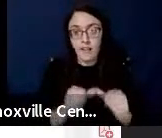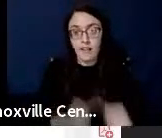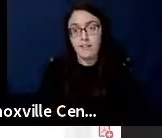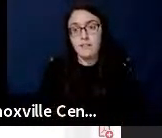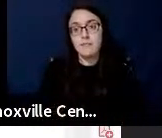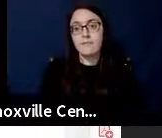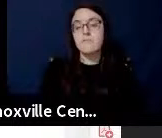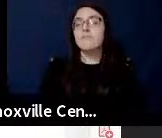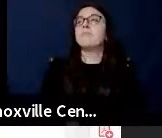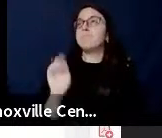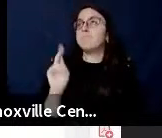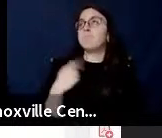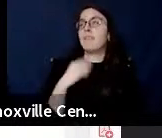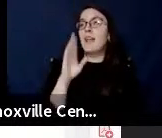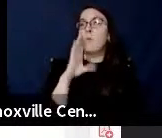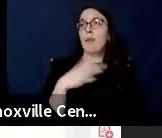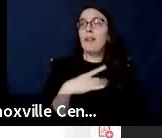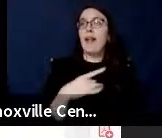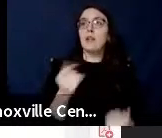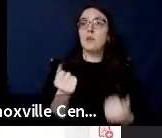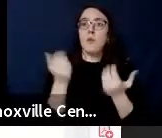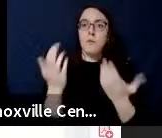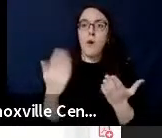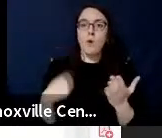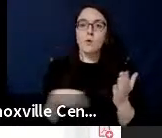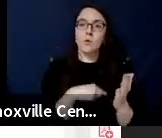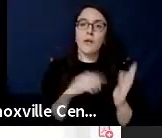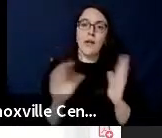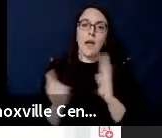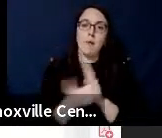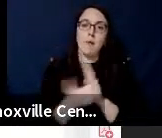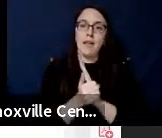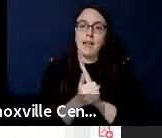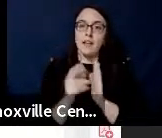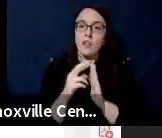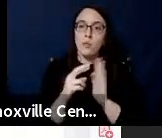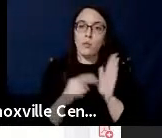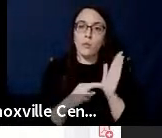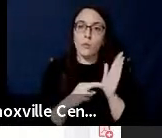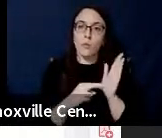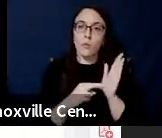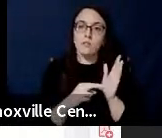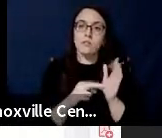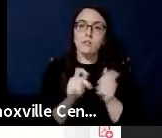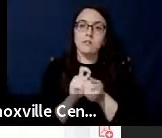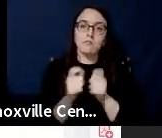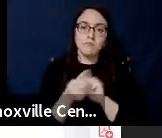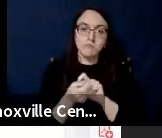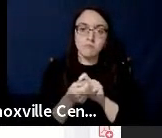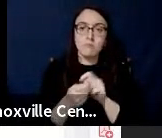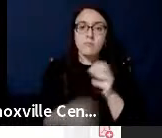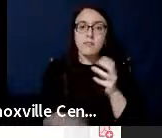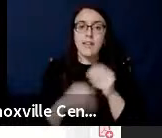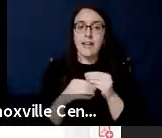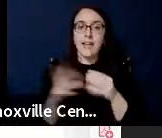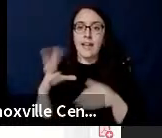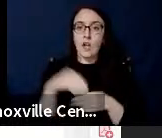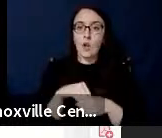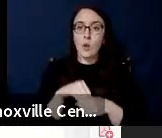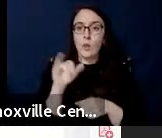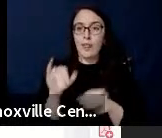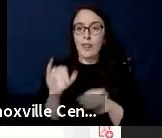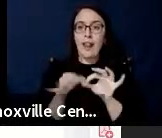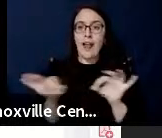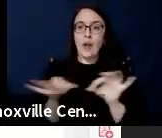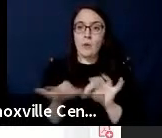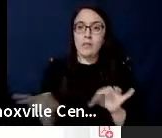So I'd like just to propose that we amend our rules to include this verbiage, and